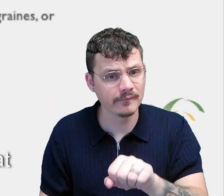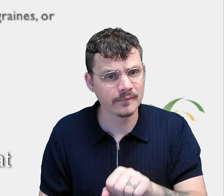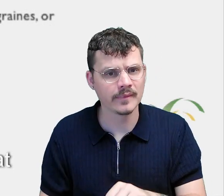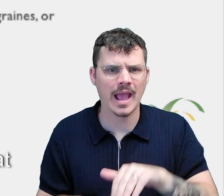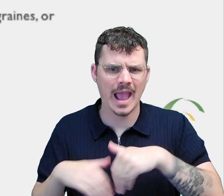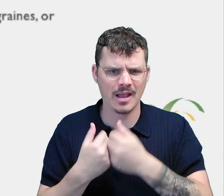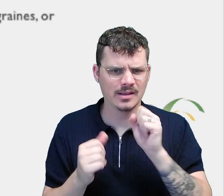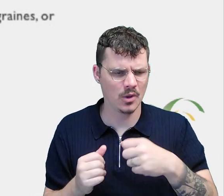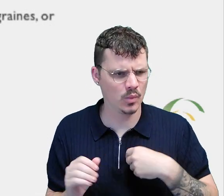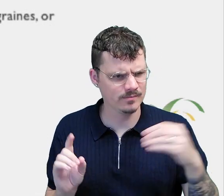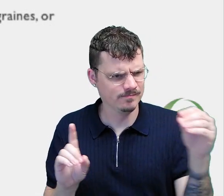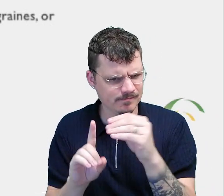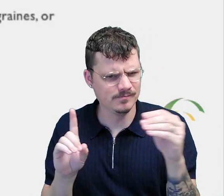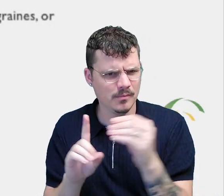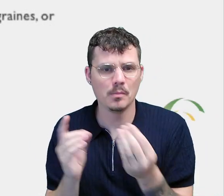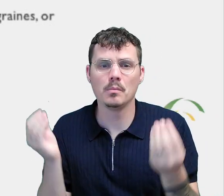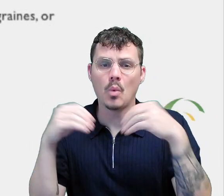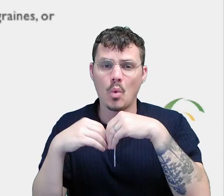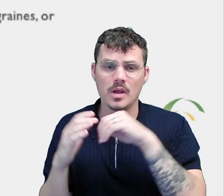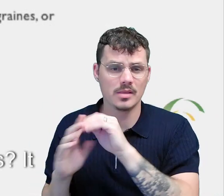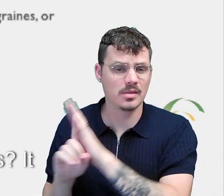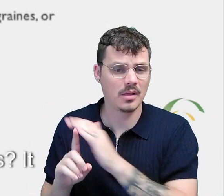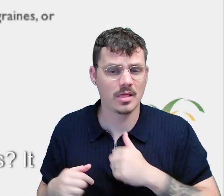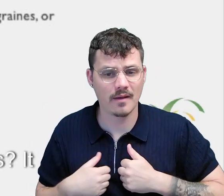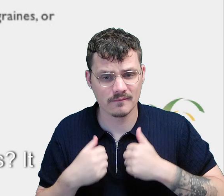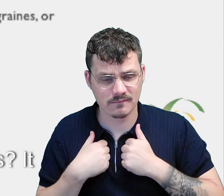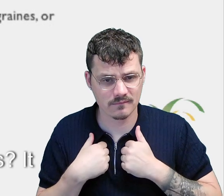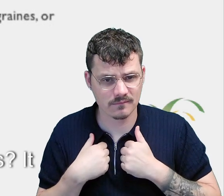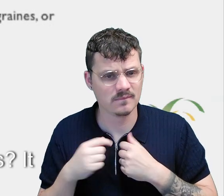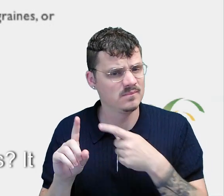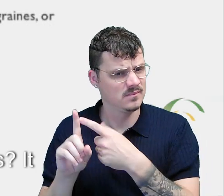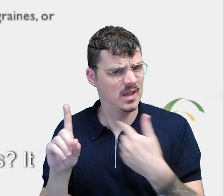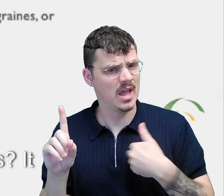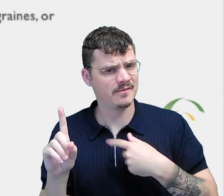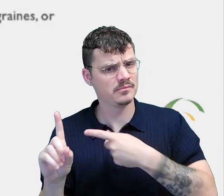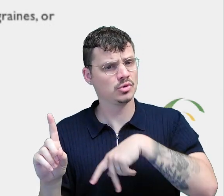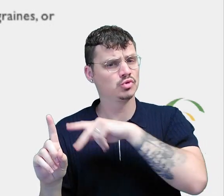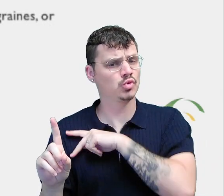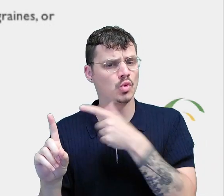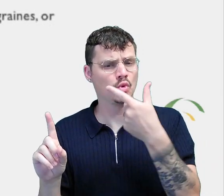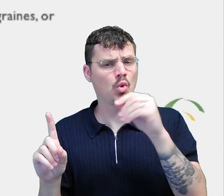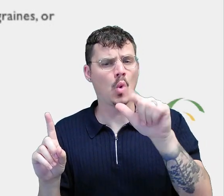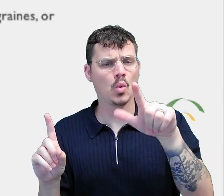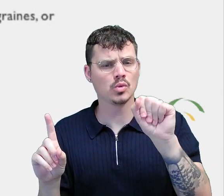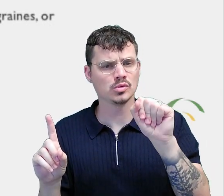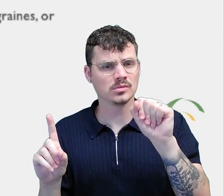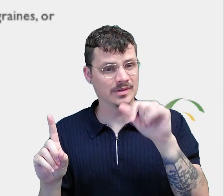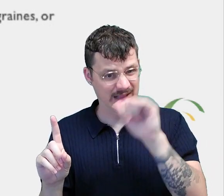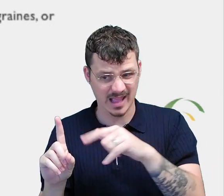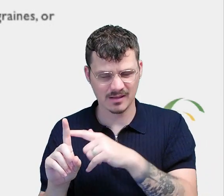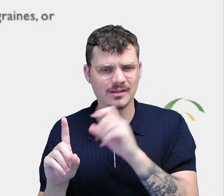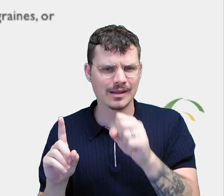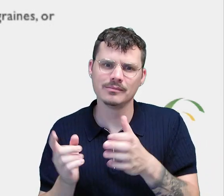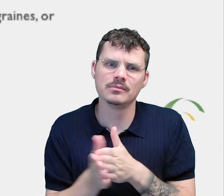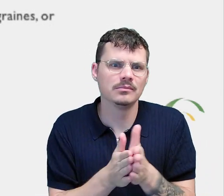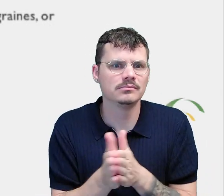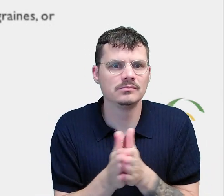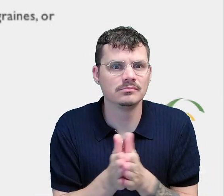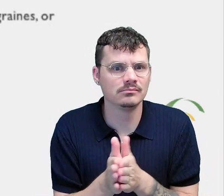more of that in that person's life? Does the person have personal goals? It can be a heck of a motivator.